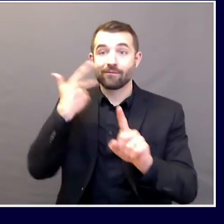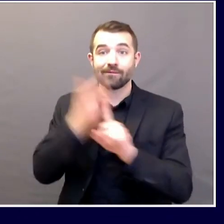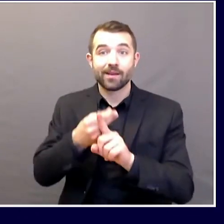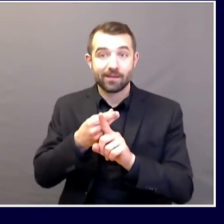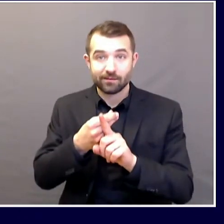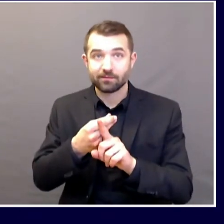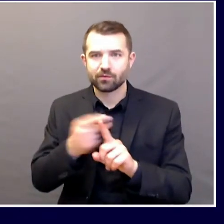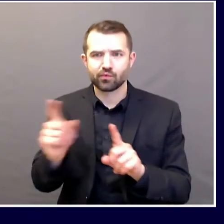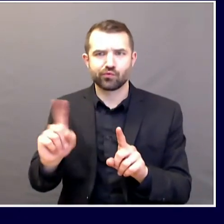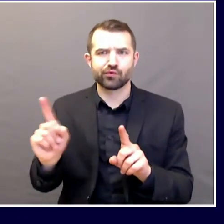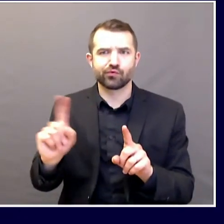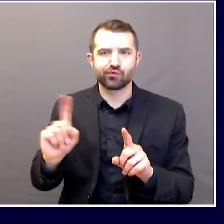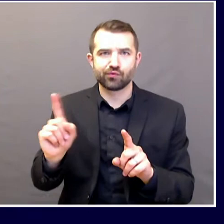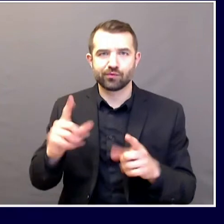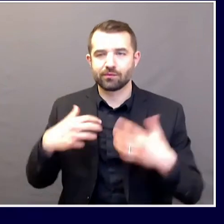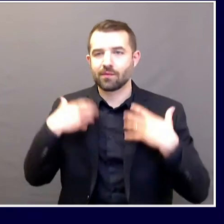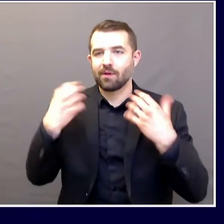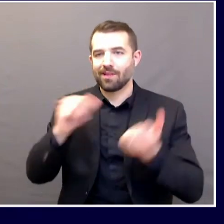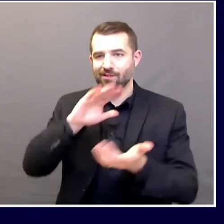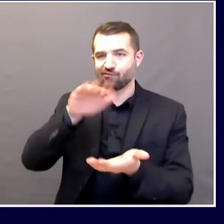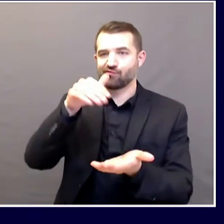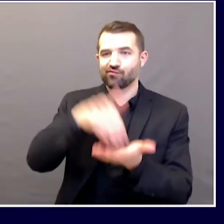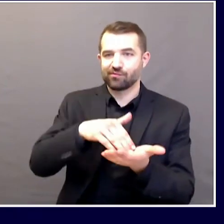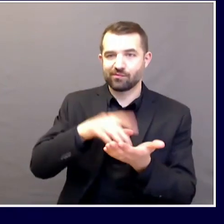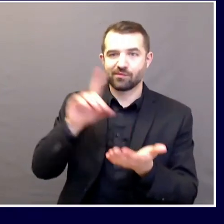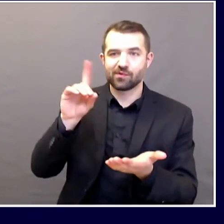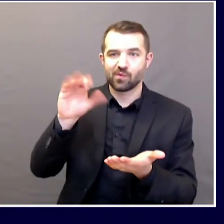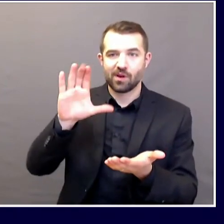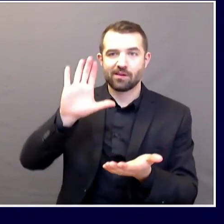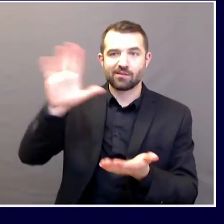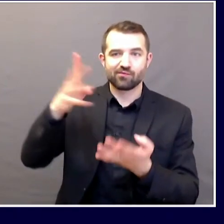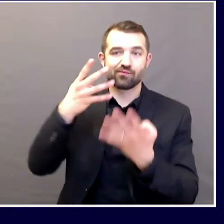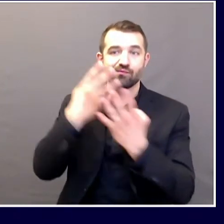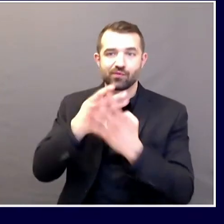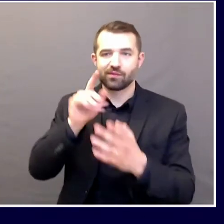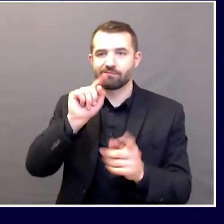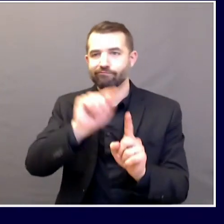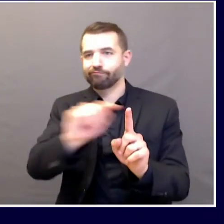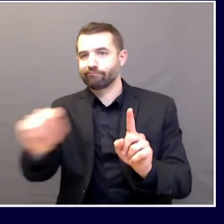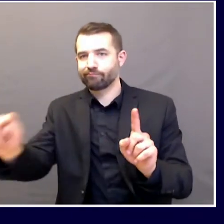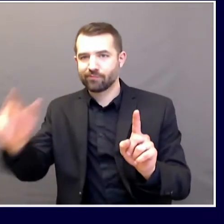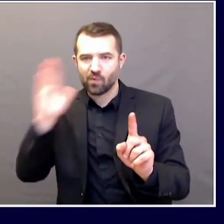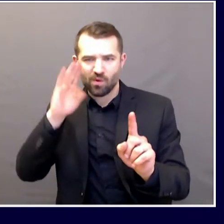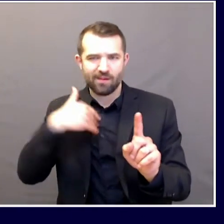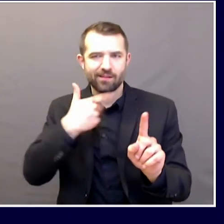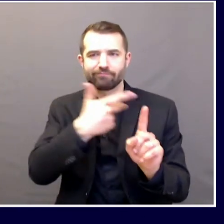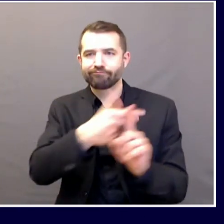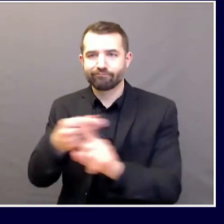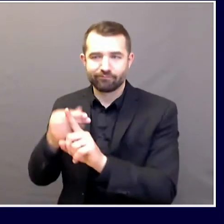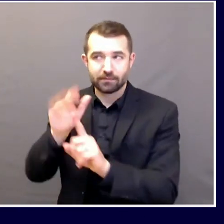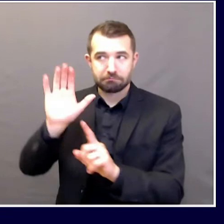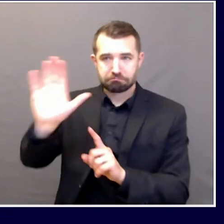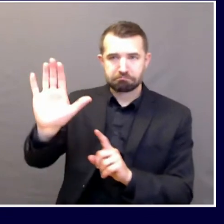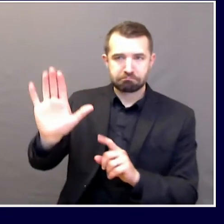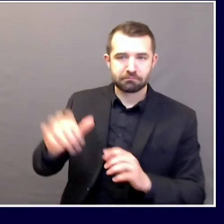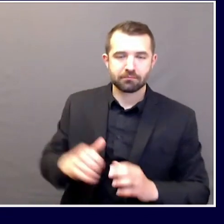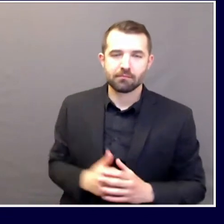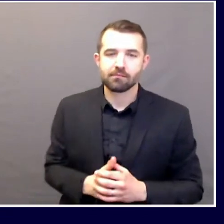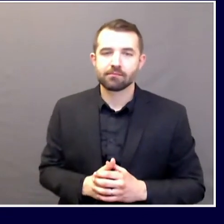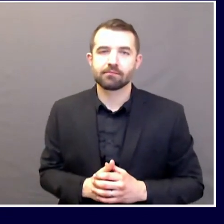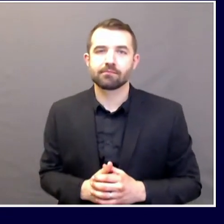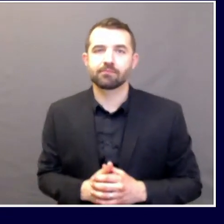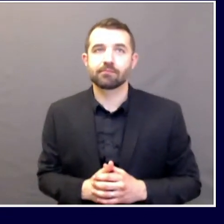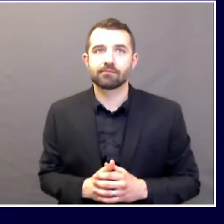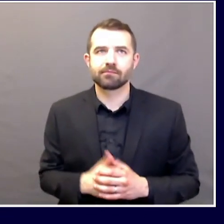DOC facilities, but we've been working with them around getting the vaccine to them, getting the accurate counts, figuring out where it needs to go. And